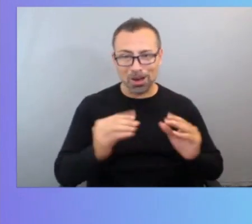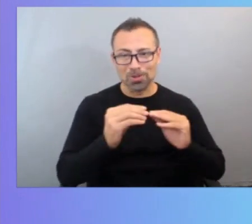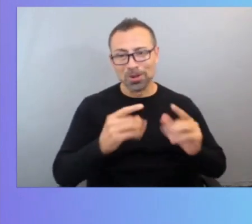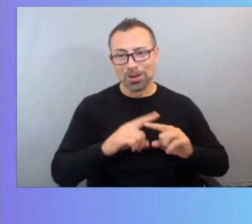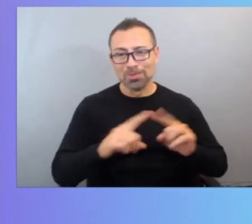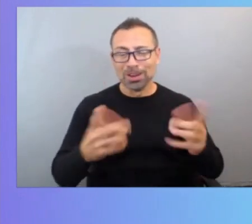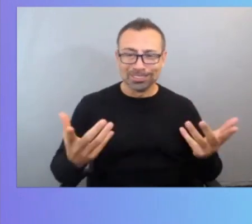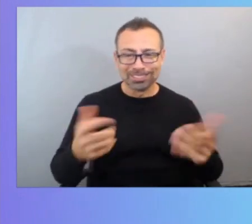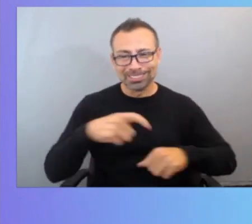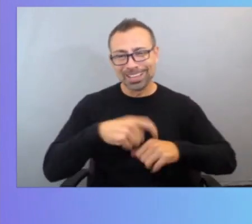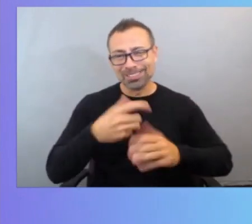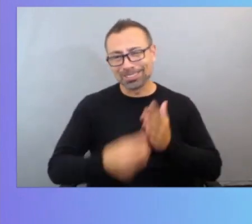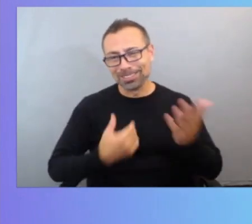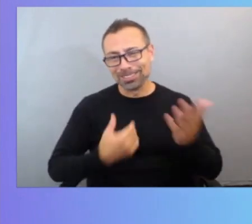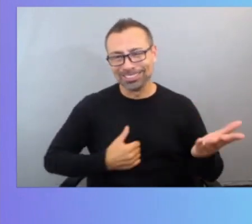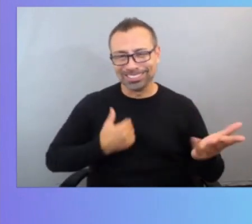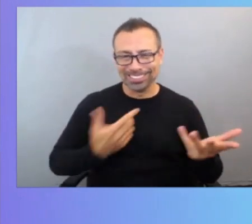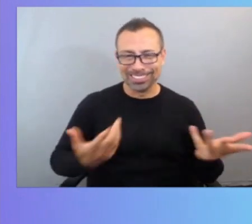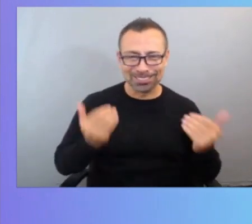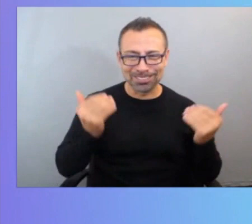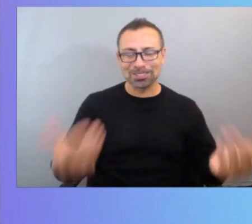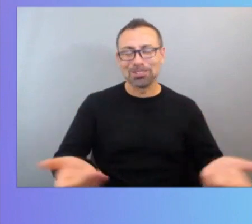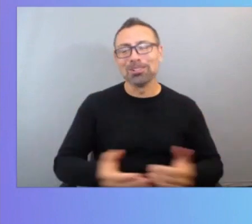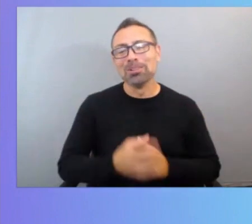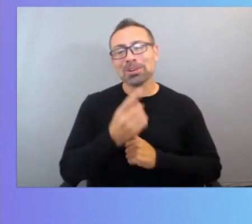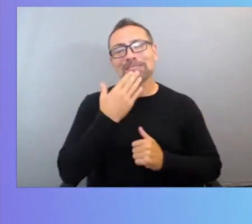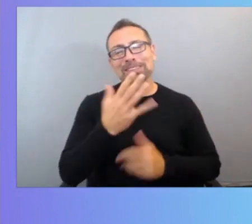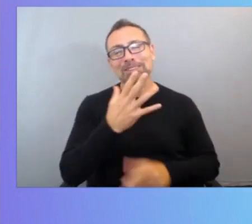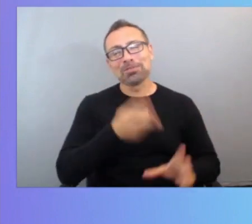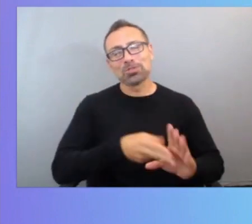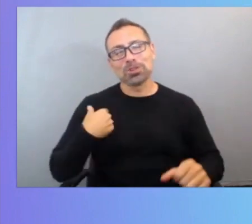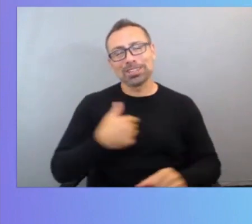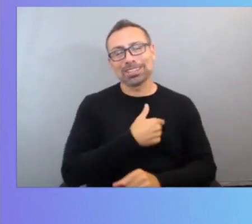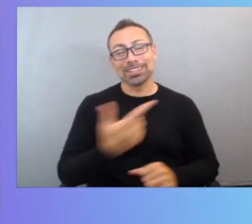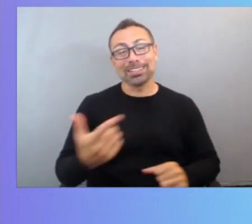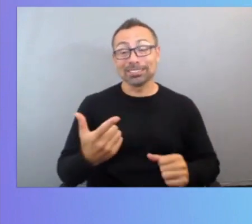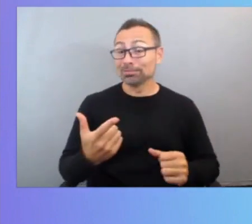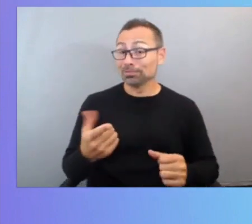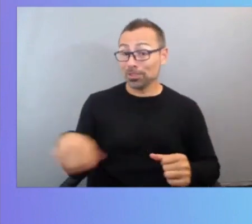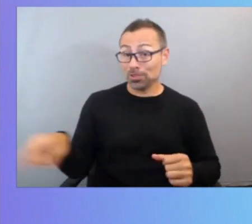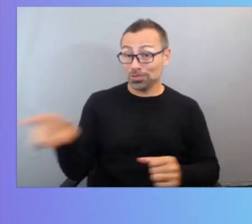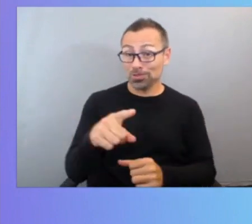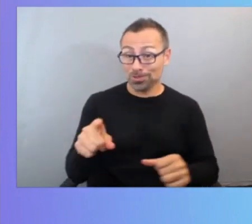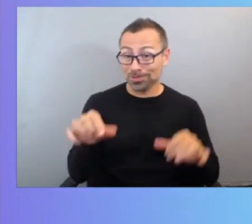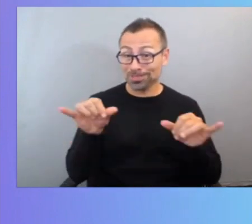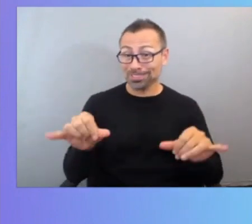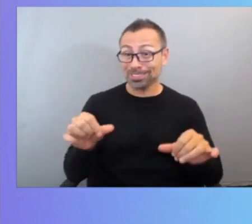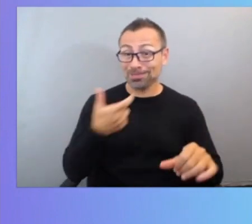unfortunately, we got to move on. So Yeah. Thanks thank for you having so me, much guys. I for joining appreciate us. Thank you. And stay tuned for the next section.